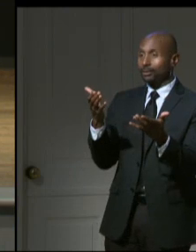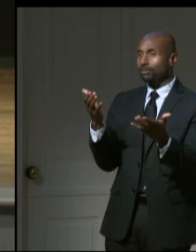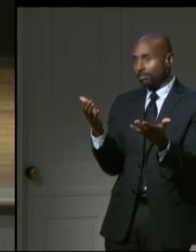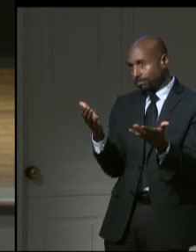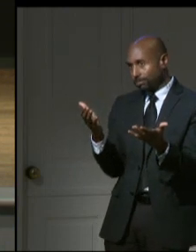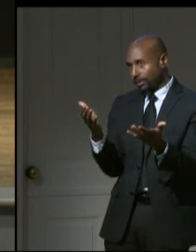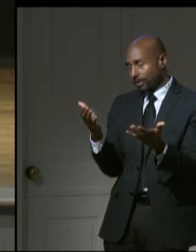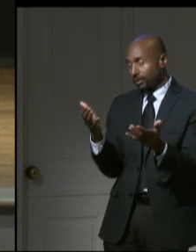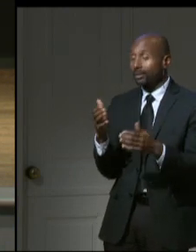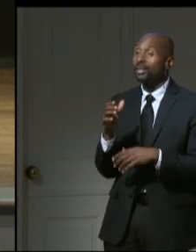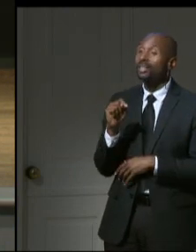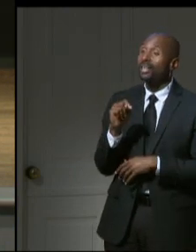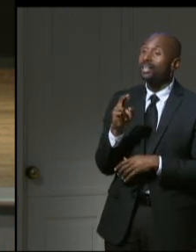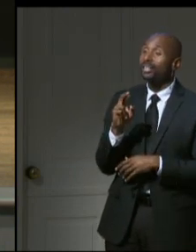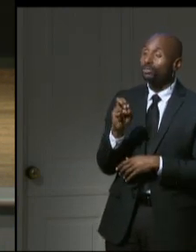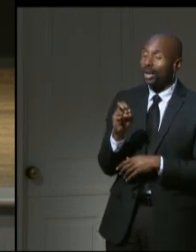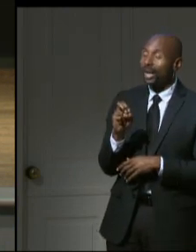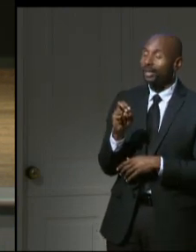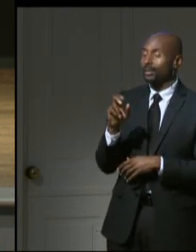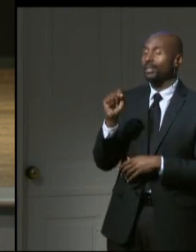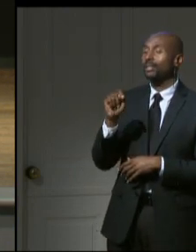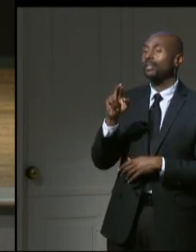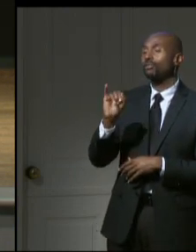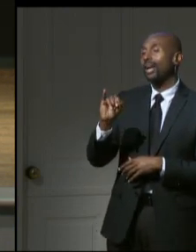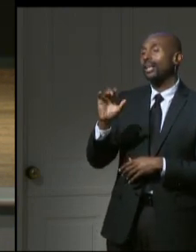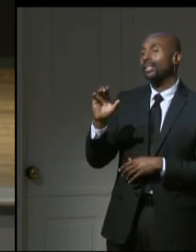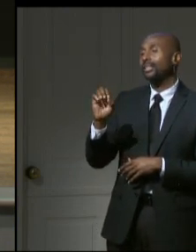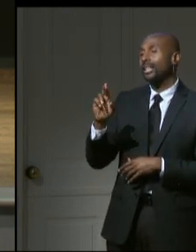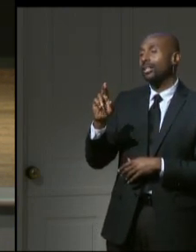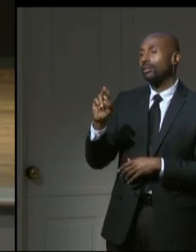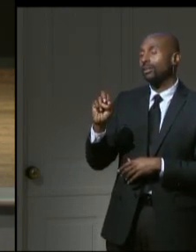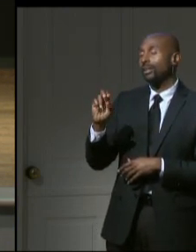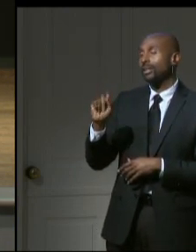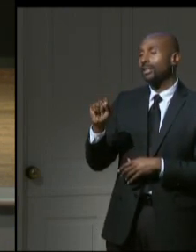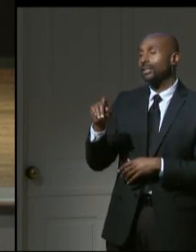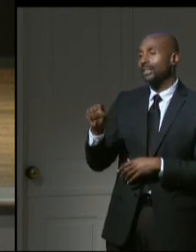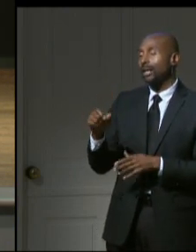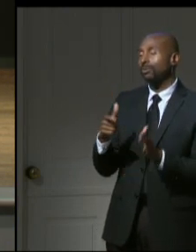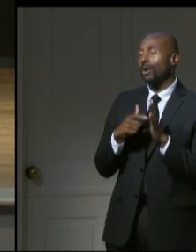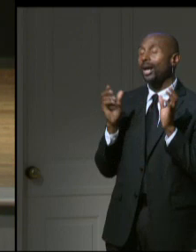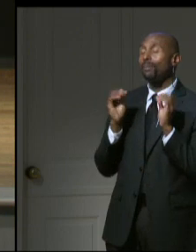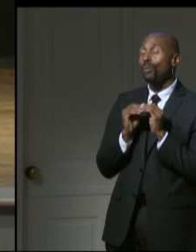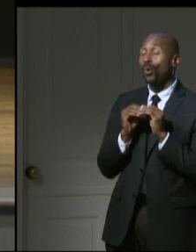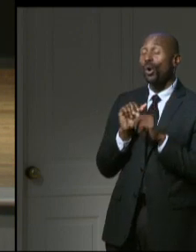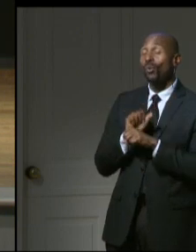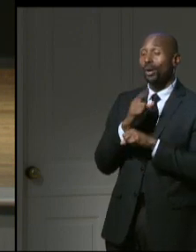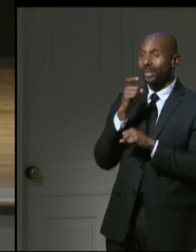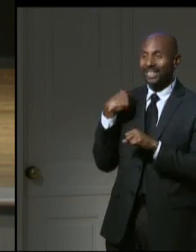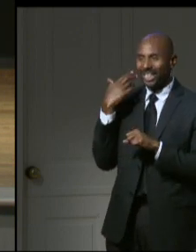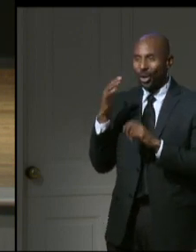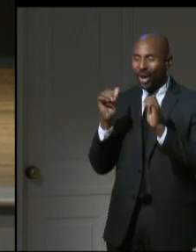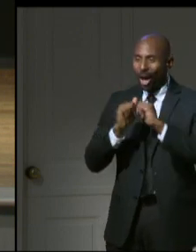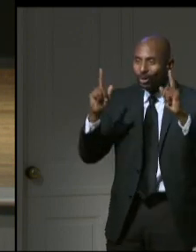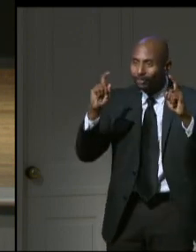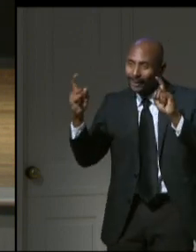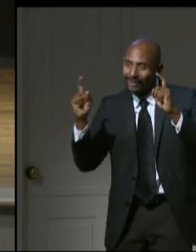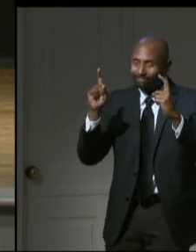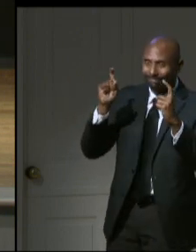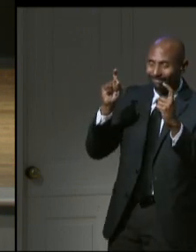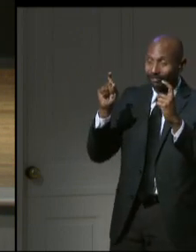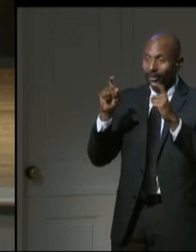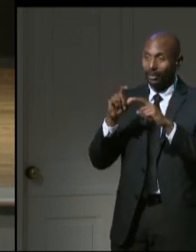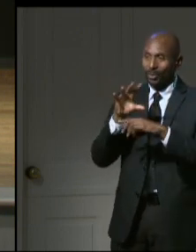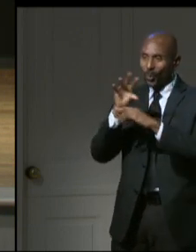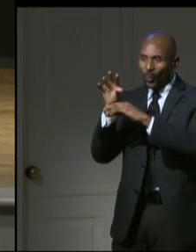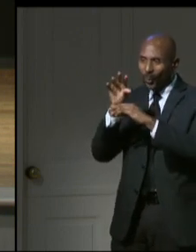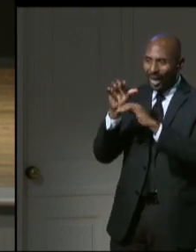You know, the Triceratops took a lot more work because I didn't know how to shoot it. And if I would do it now, it would have taken me